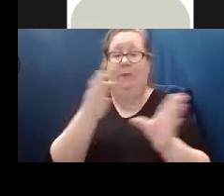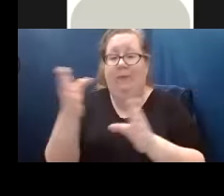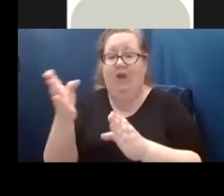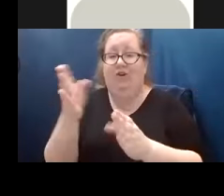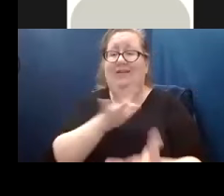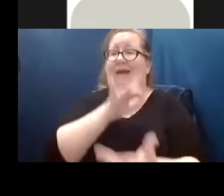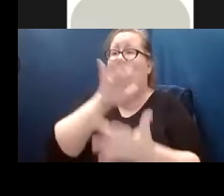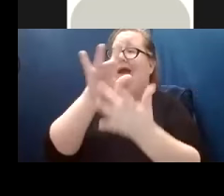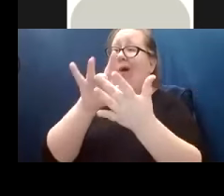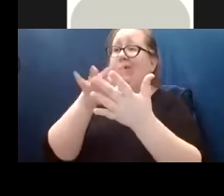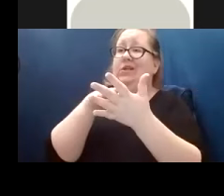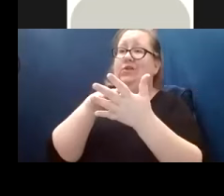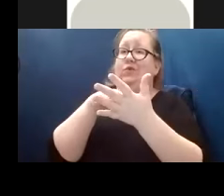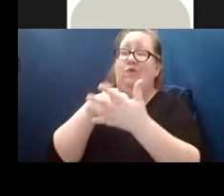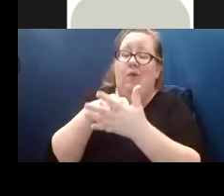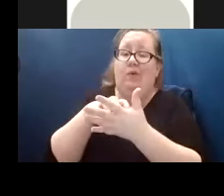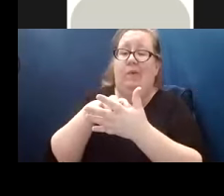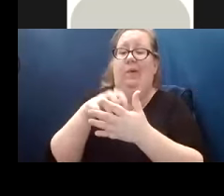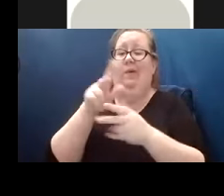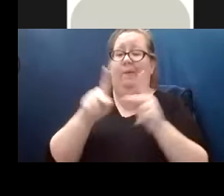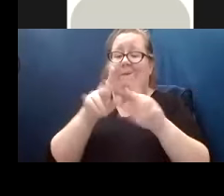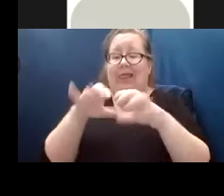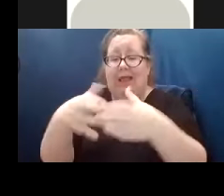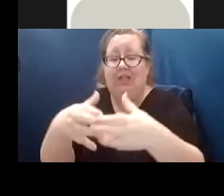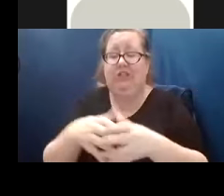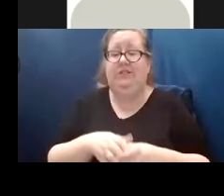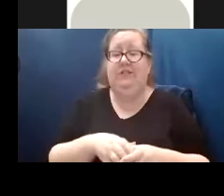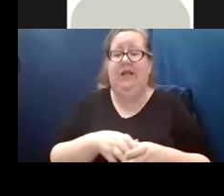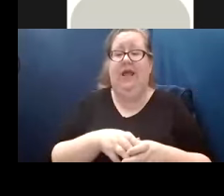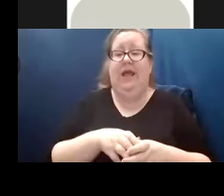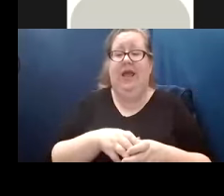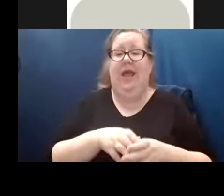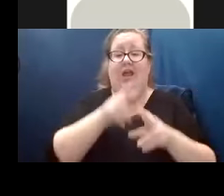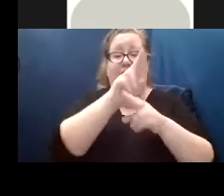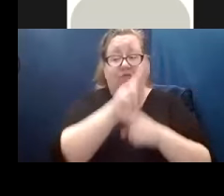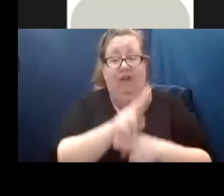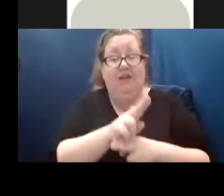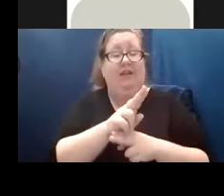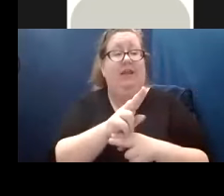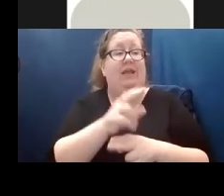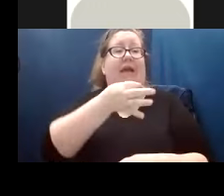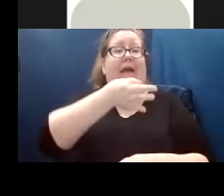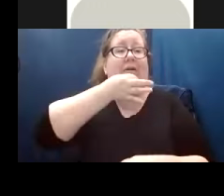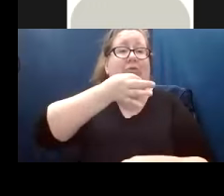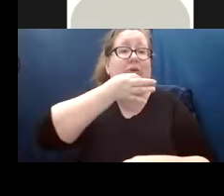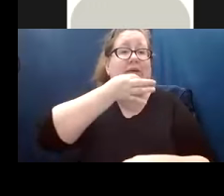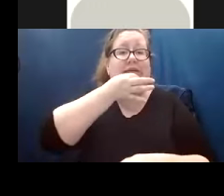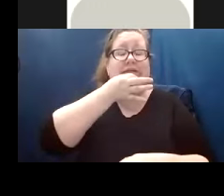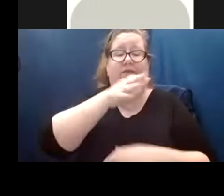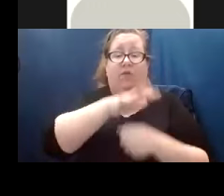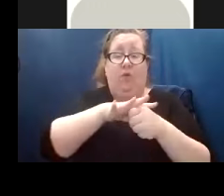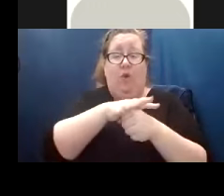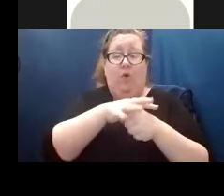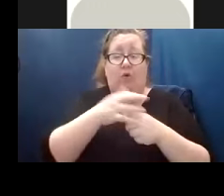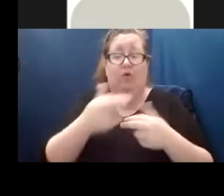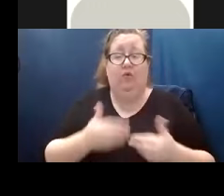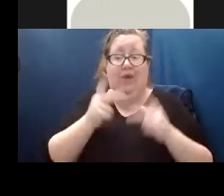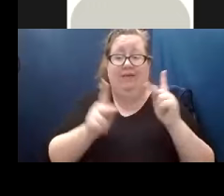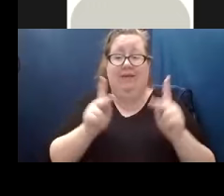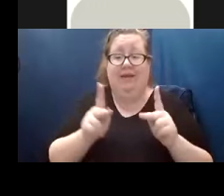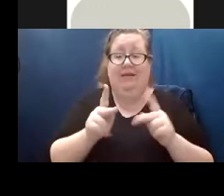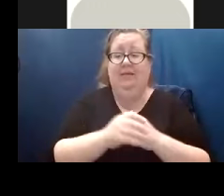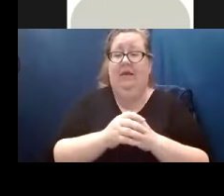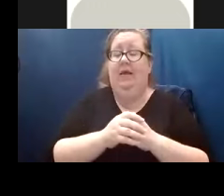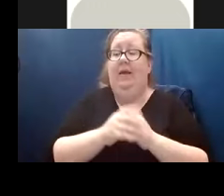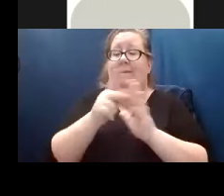vulnerable populations, and also leveraging the expertise of local residents. Policy and governance, this covers different types